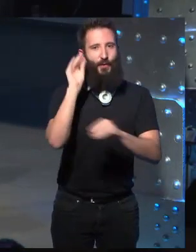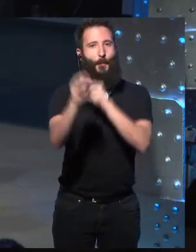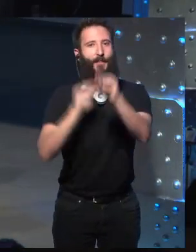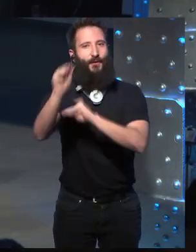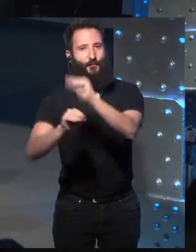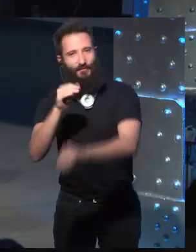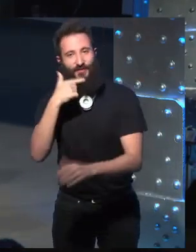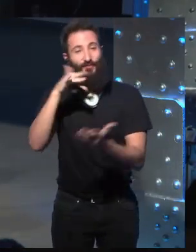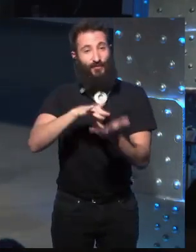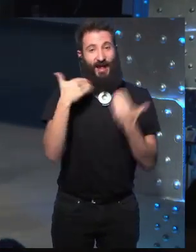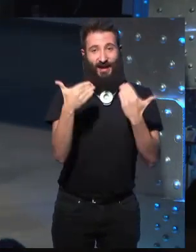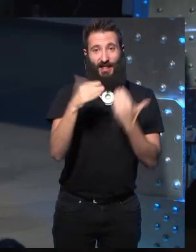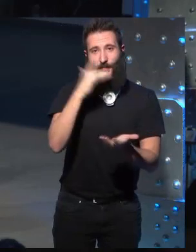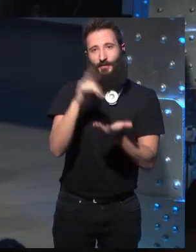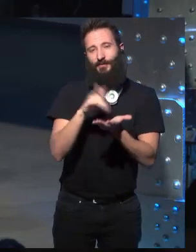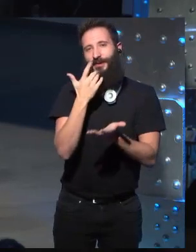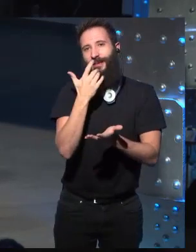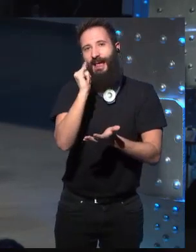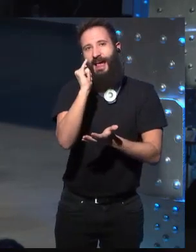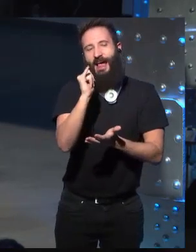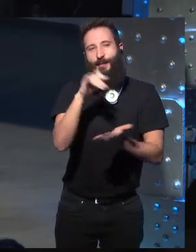the questions on our mobile phones.